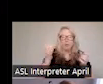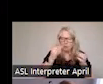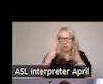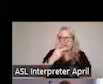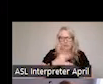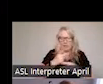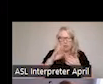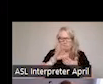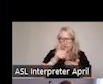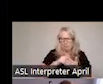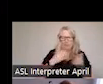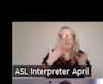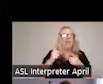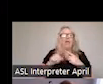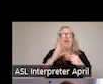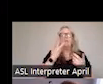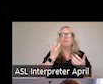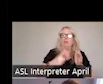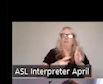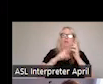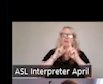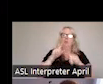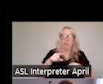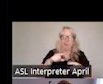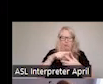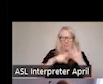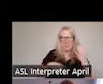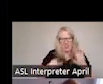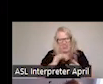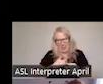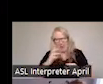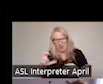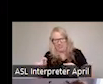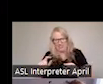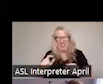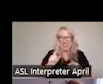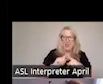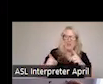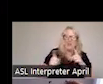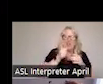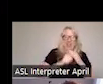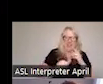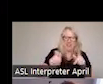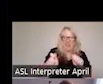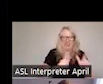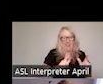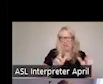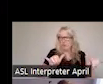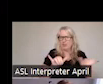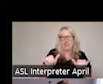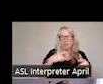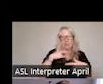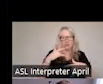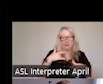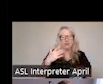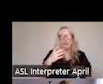information for mandated reports. So basically our chat, but just translated onto this slide. So very